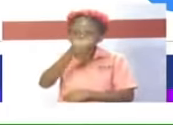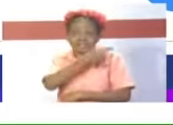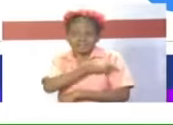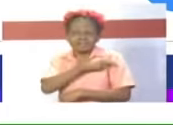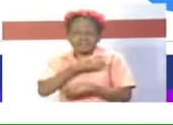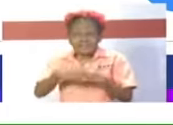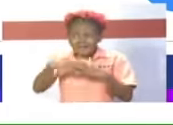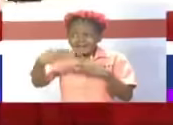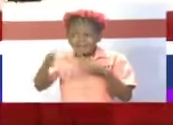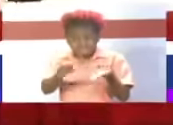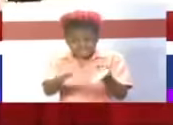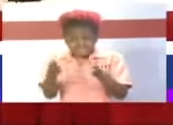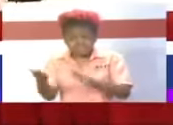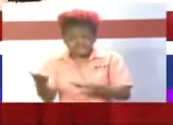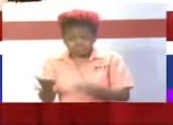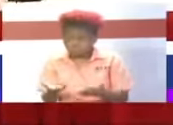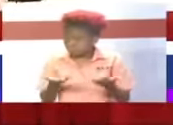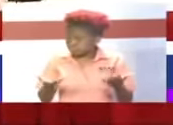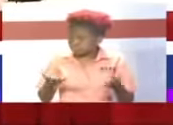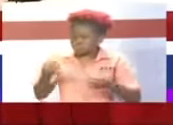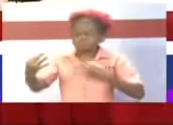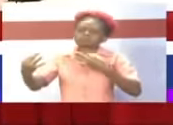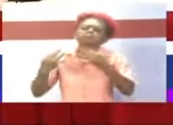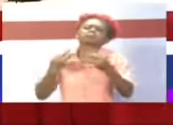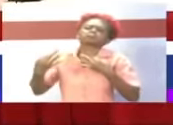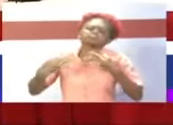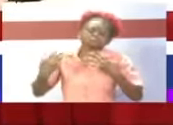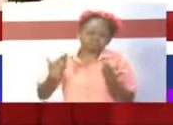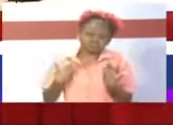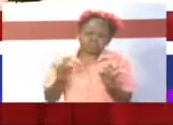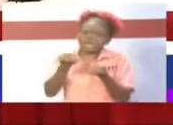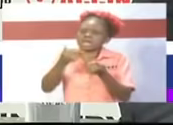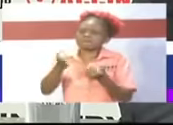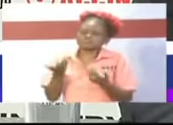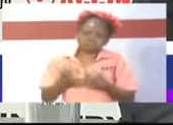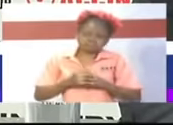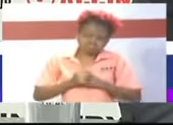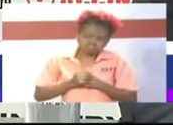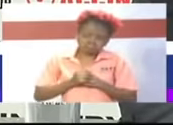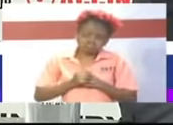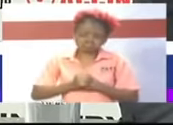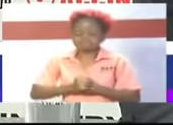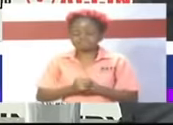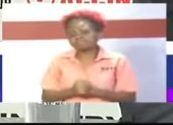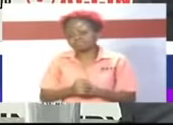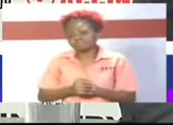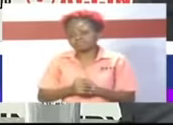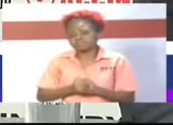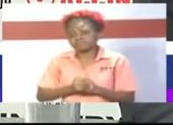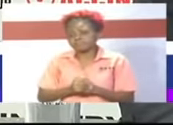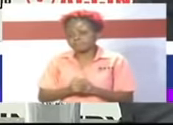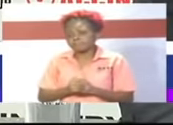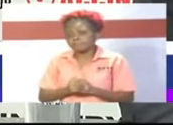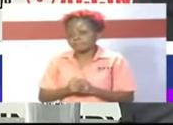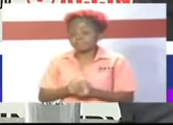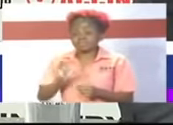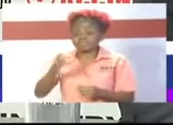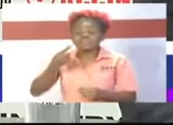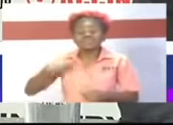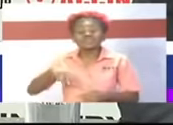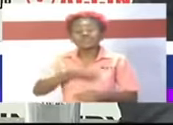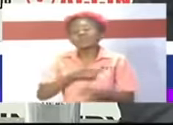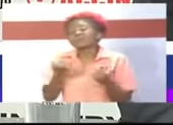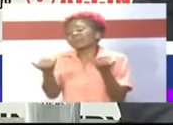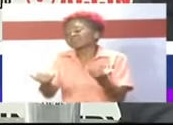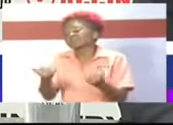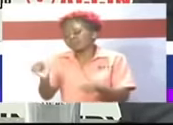Thank you. Okay, thanks for your two questions. With respect to reminder noted, that's something that we're actually working on alongside